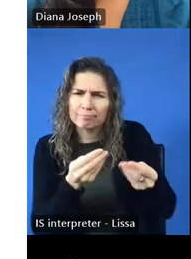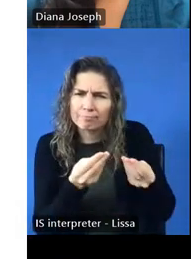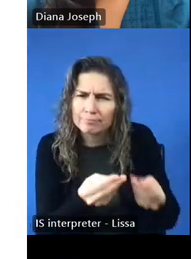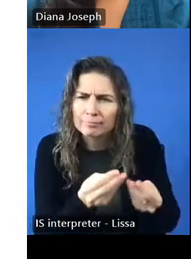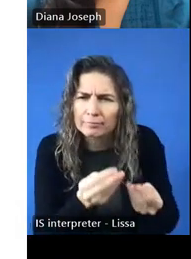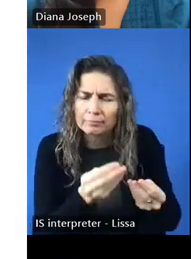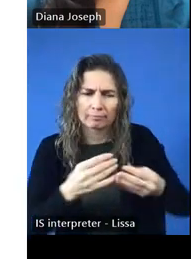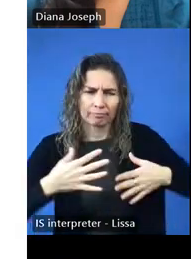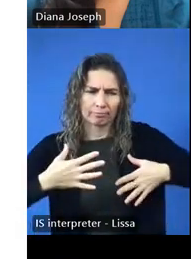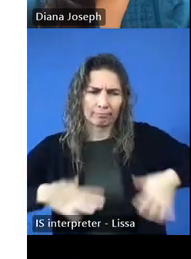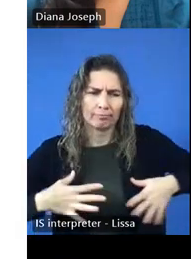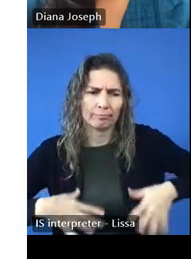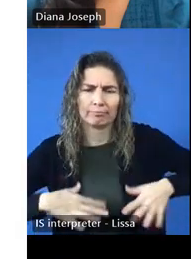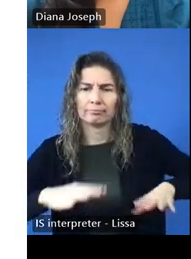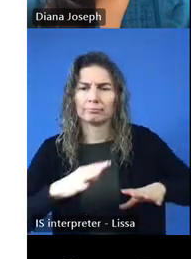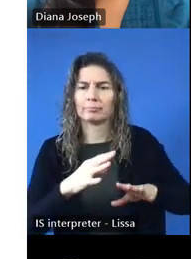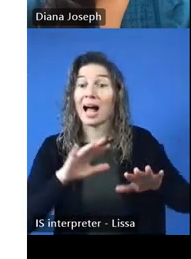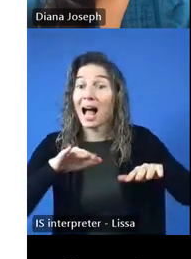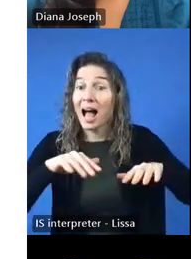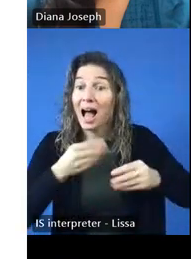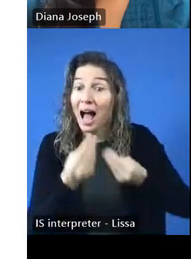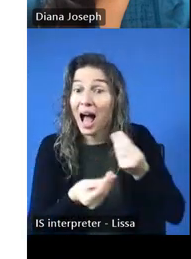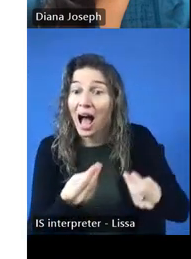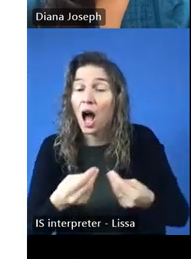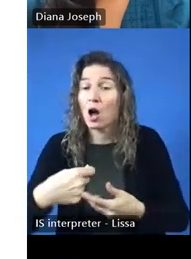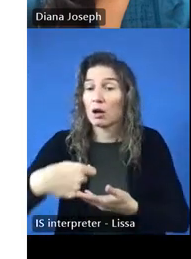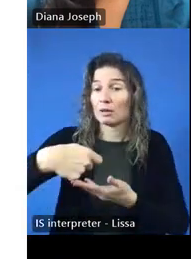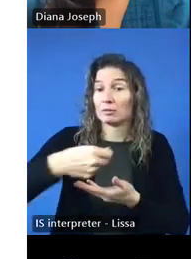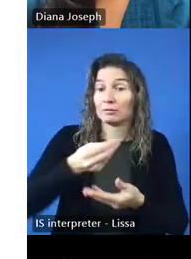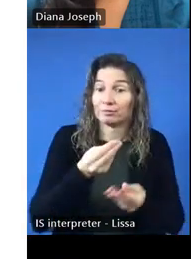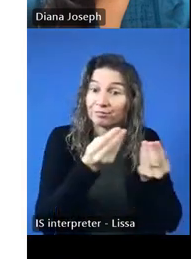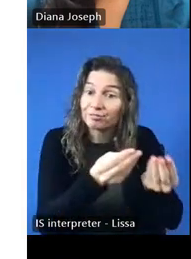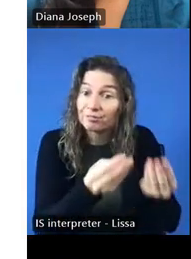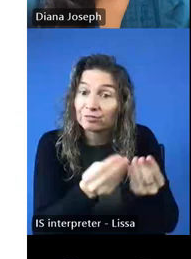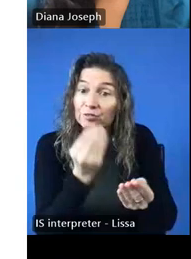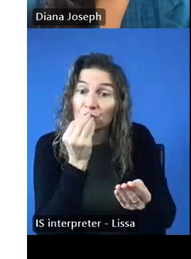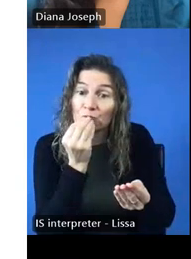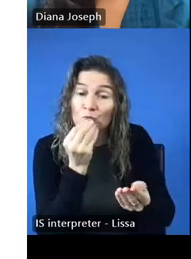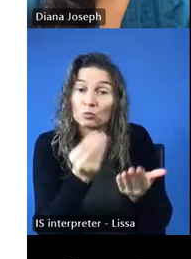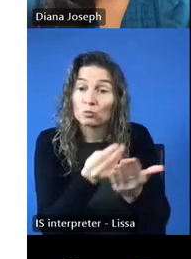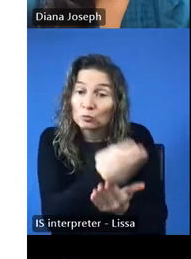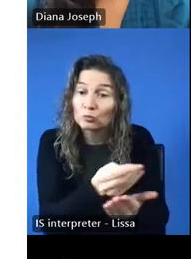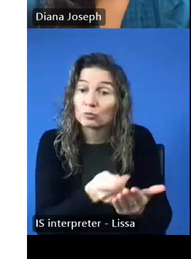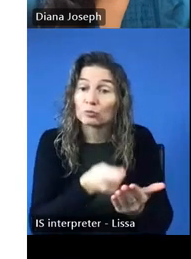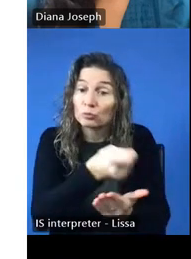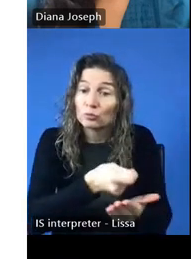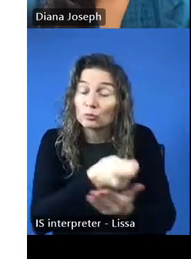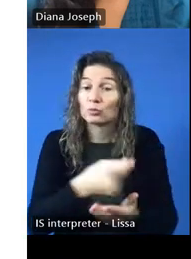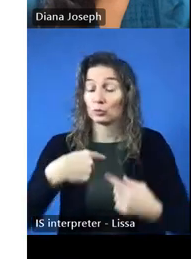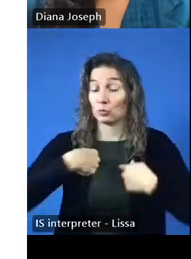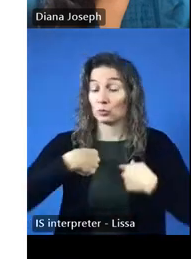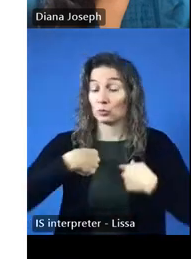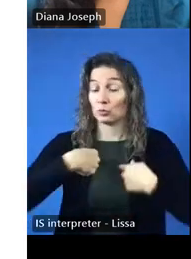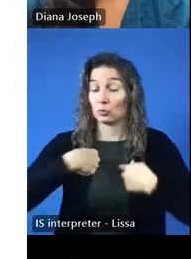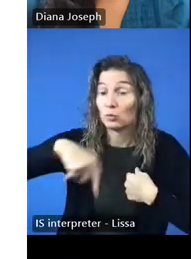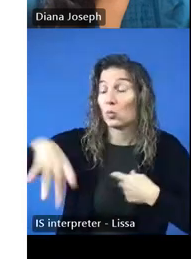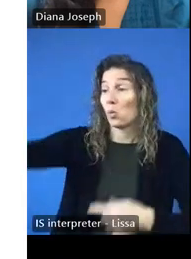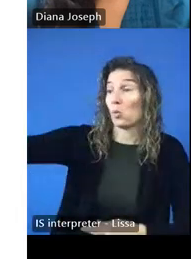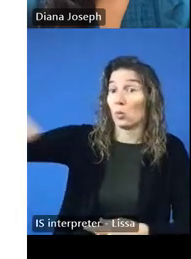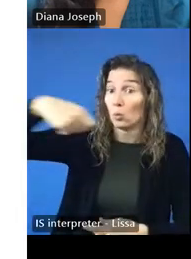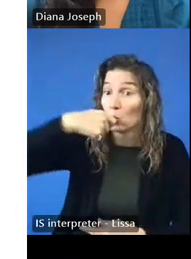development, feeding skills develop over time and with opportunities to practice. There are many reasons that a child